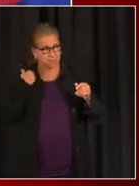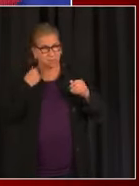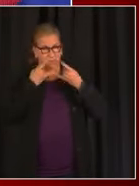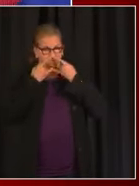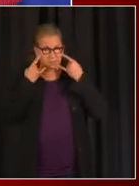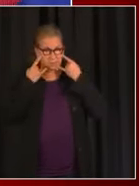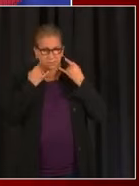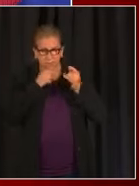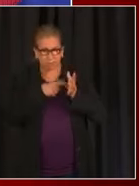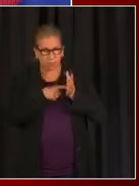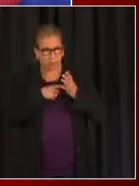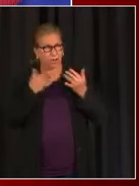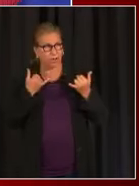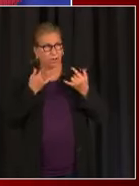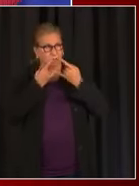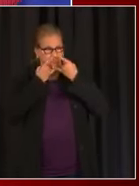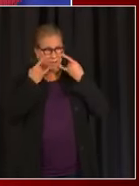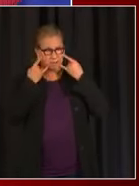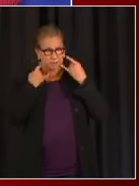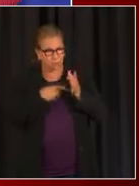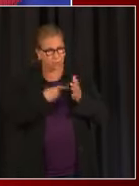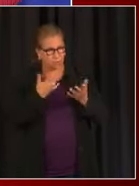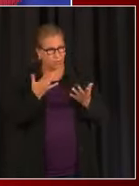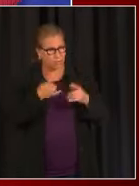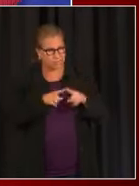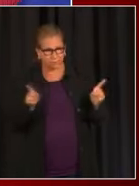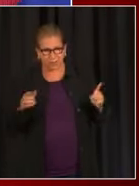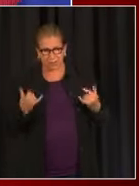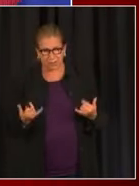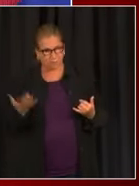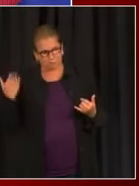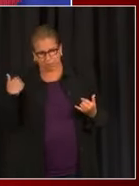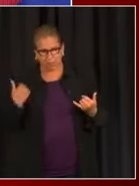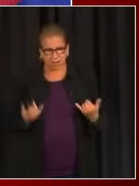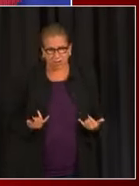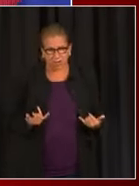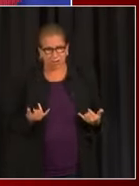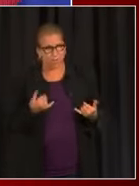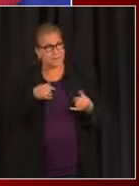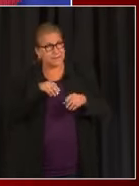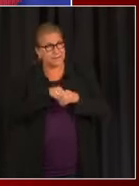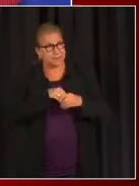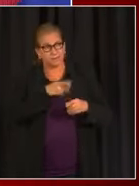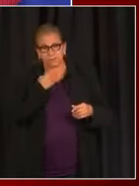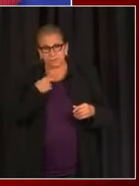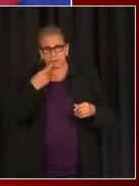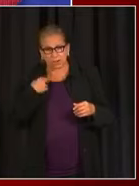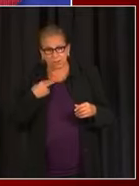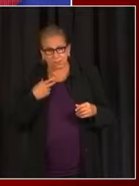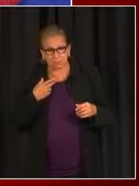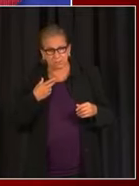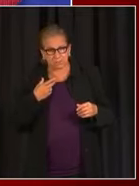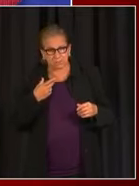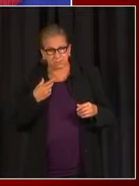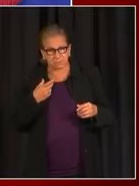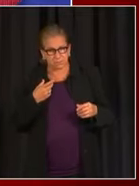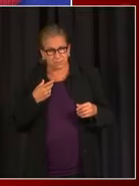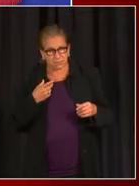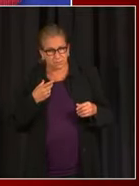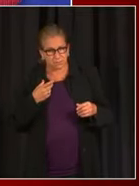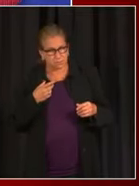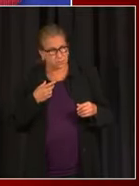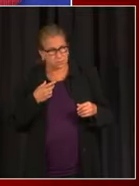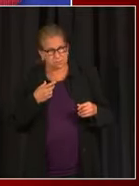required, except when you're actively engaging in eating. So there's still an exception for eating. Of